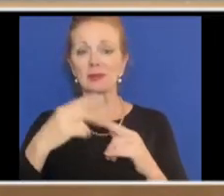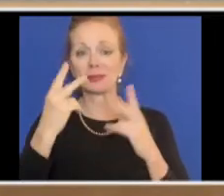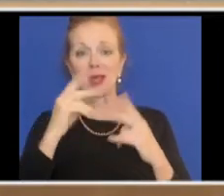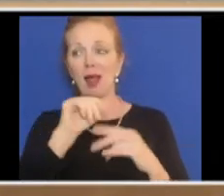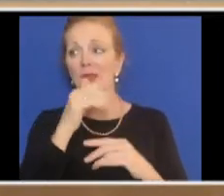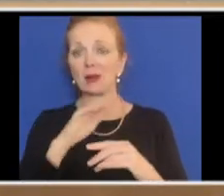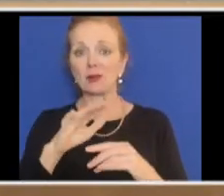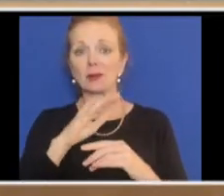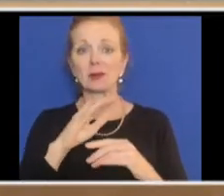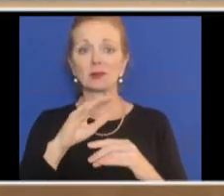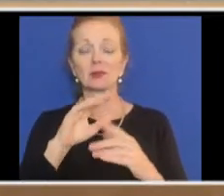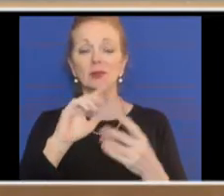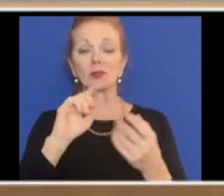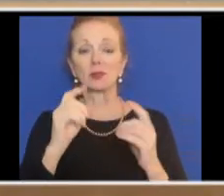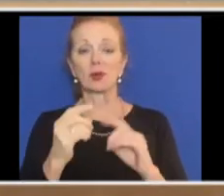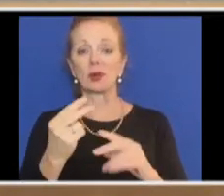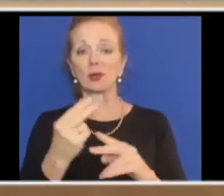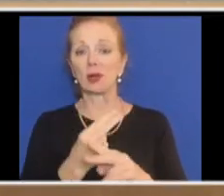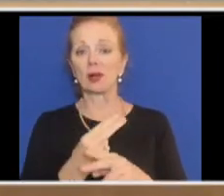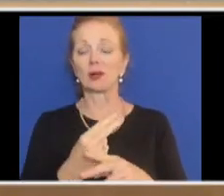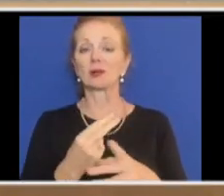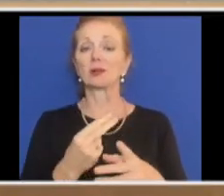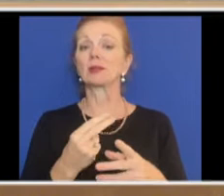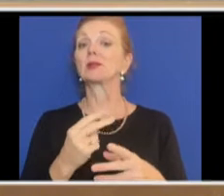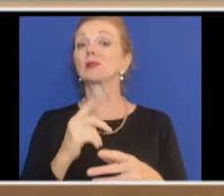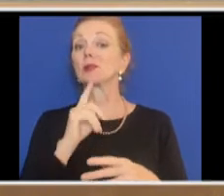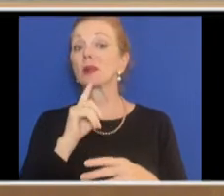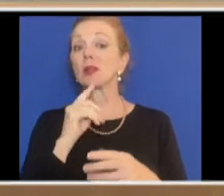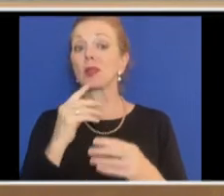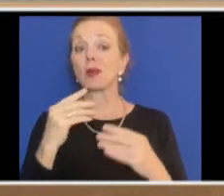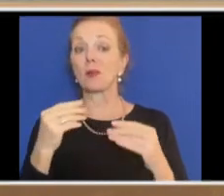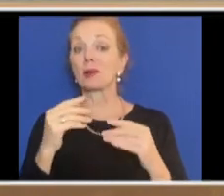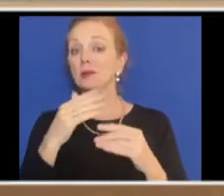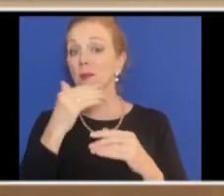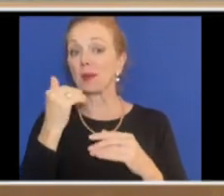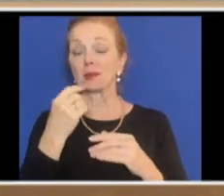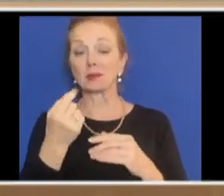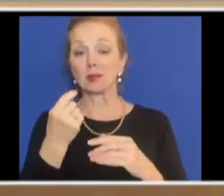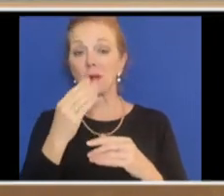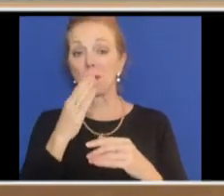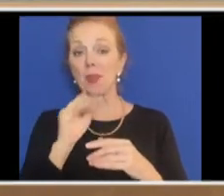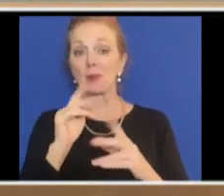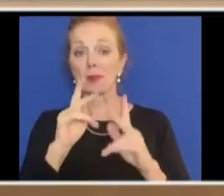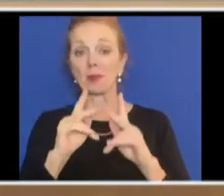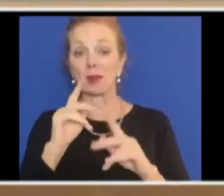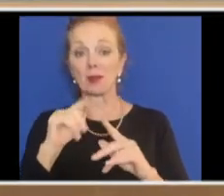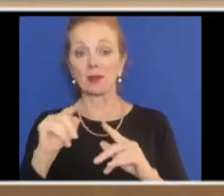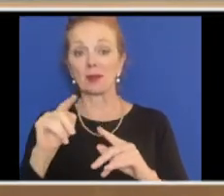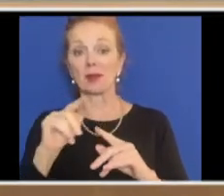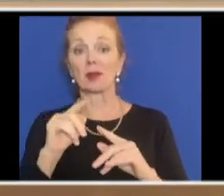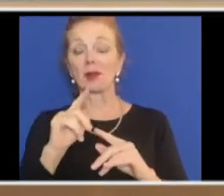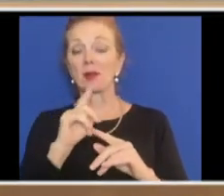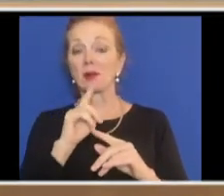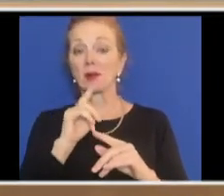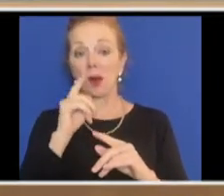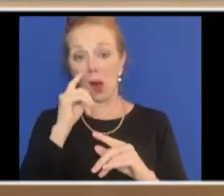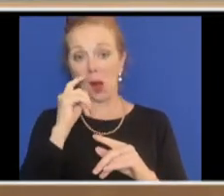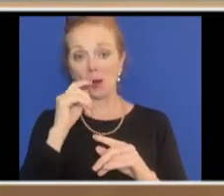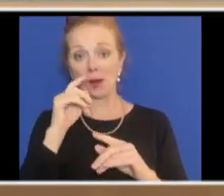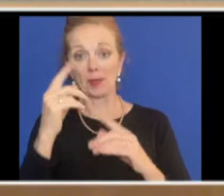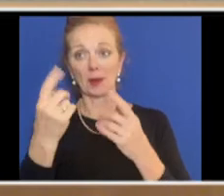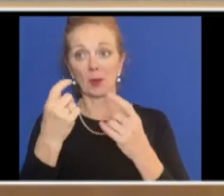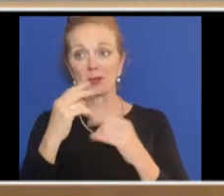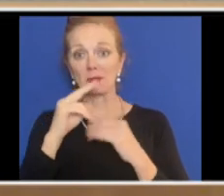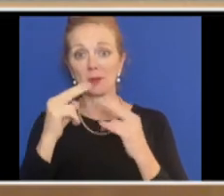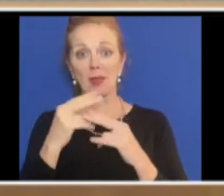areas with adaptive reuse but uh you know certainly the market is is better understood by the folks that are getting you know the the inquiries about